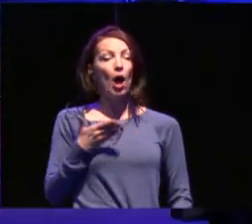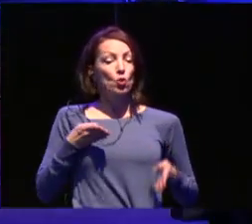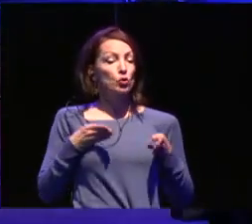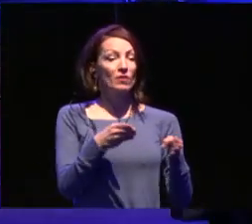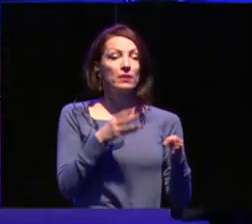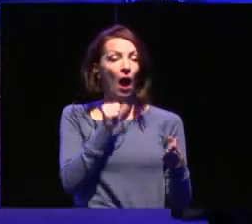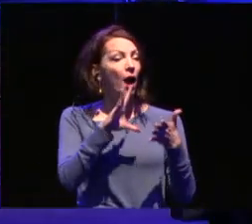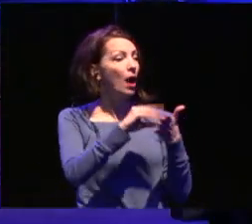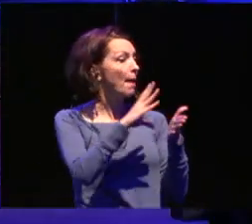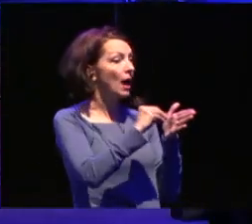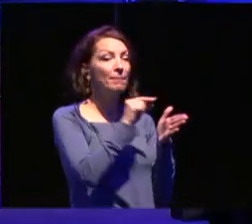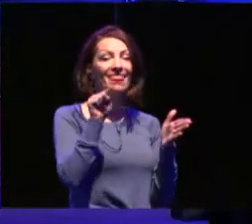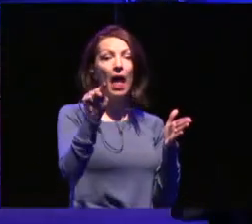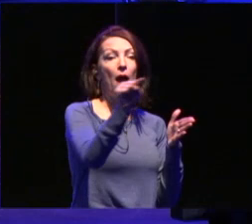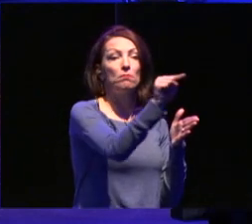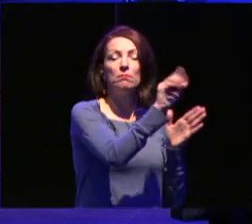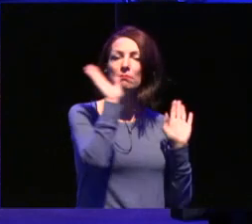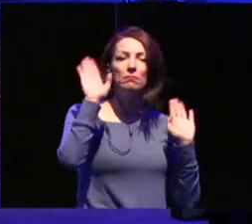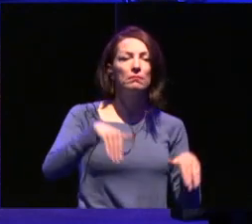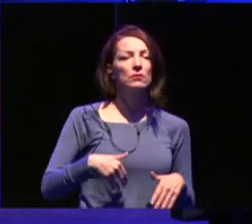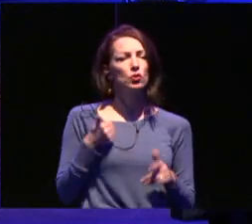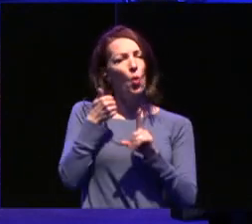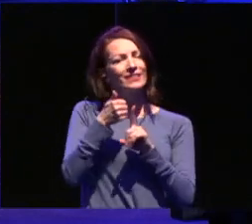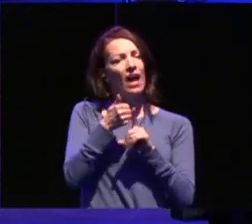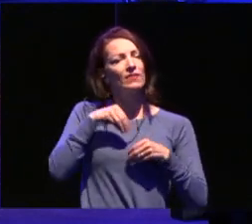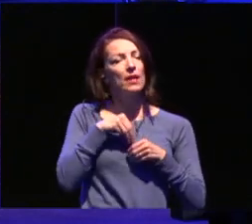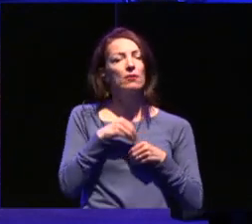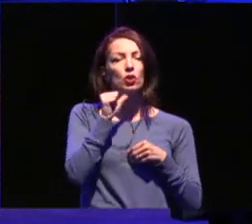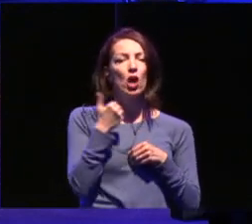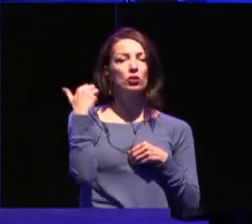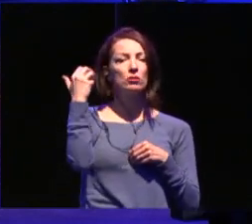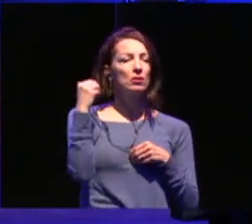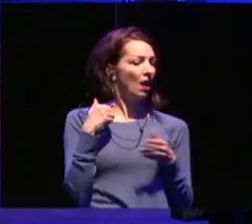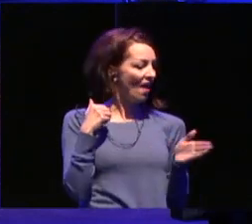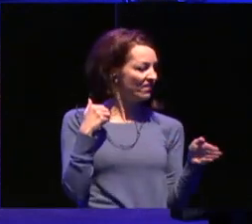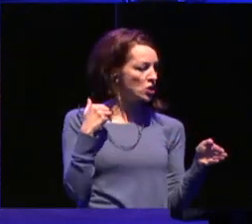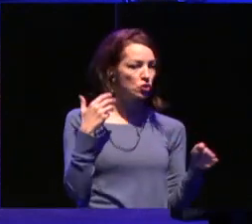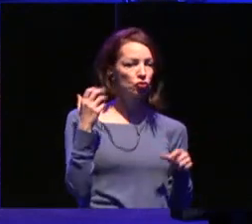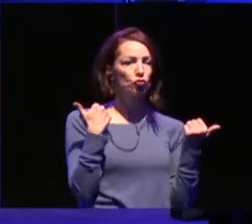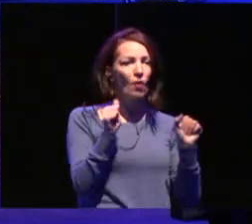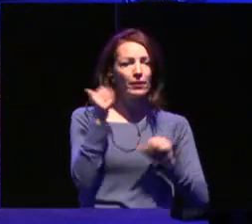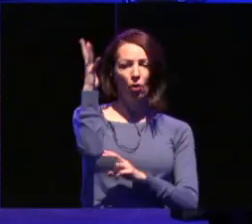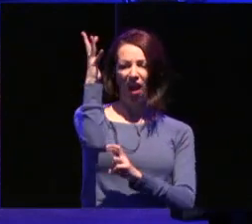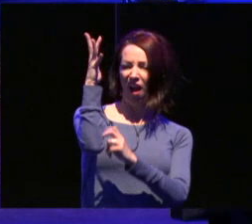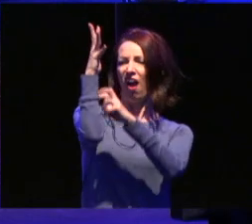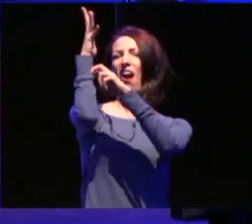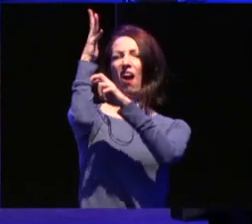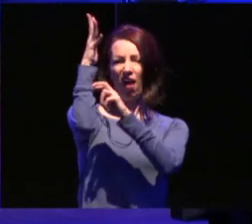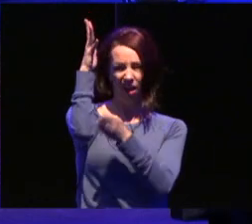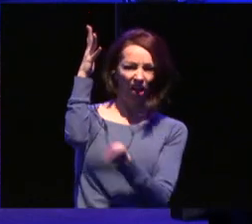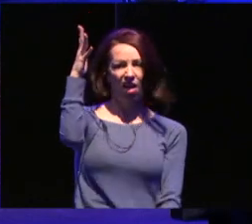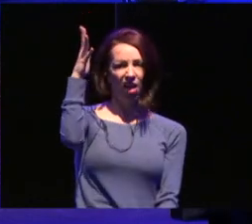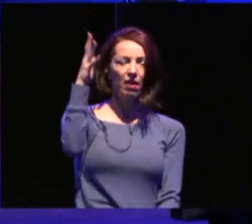mimicking or copying other people, their strength, you know. You're not trying to climb a tree if you're a fish. You're not trying to swim to the depth of the